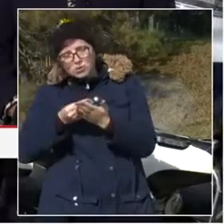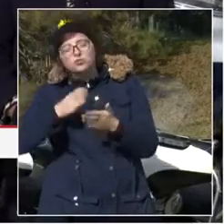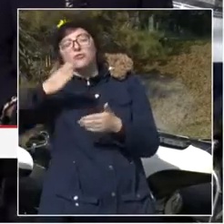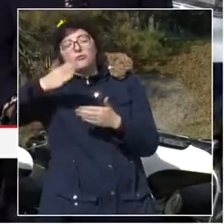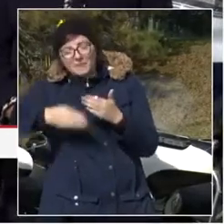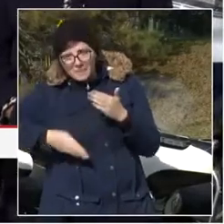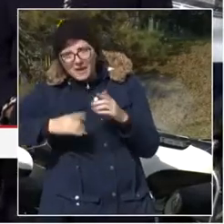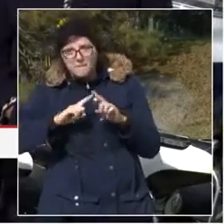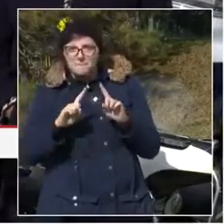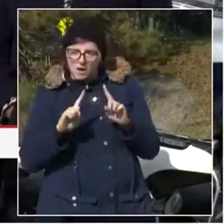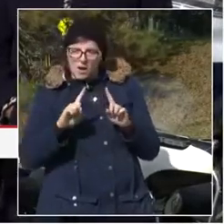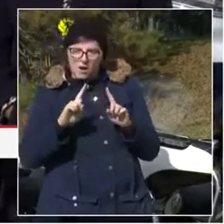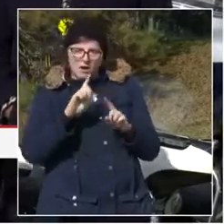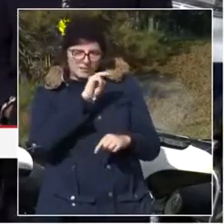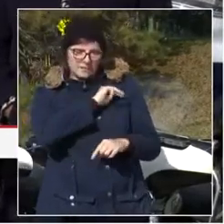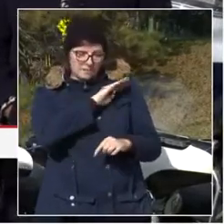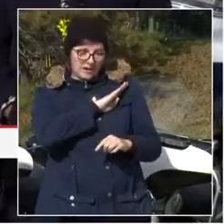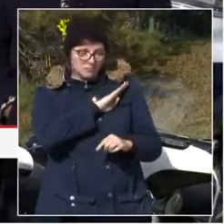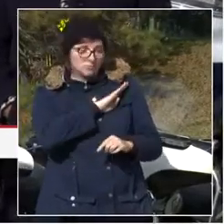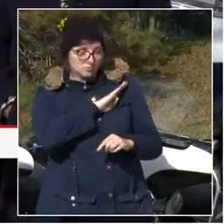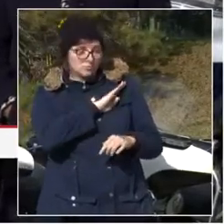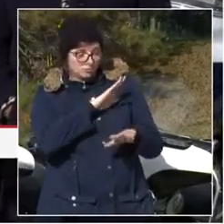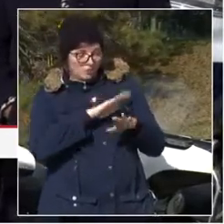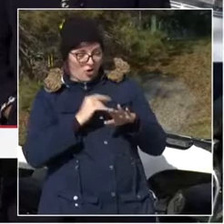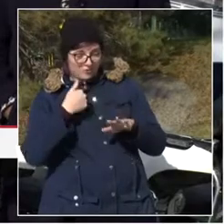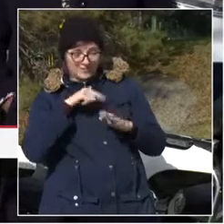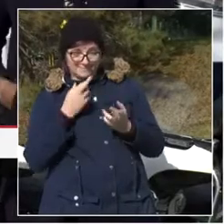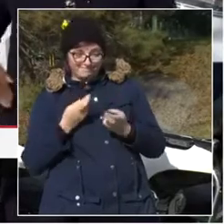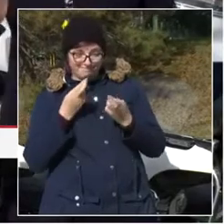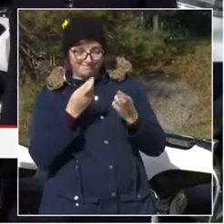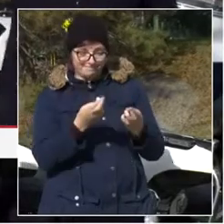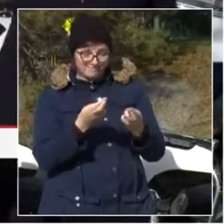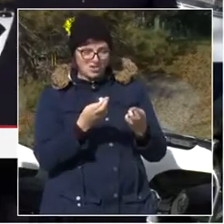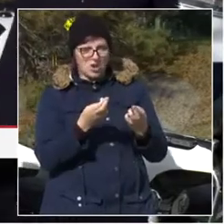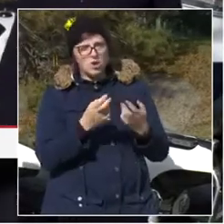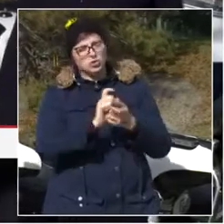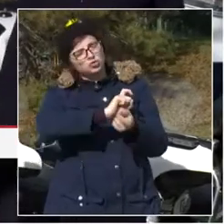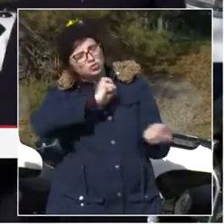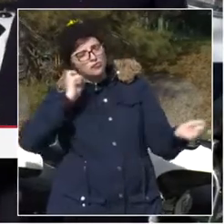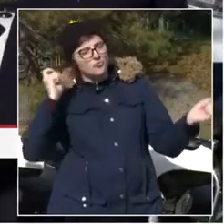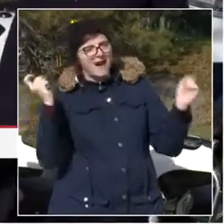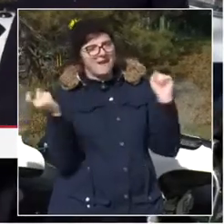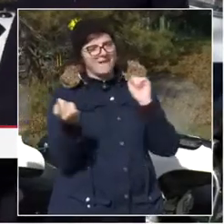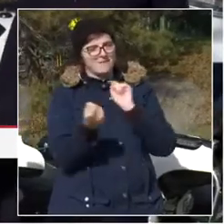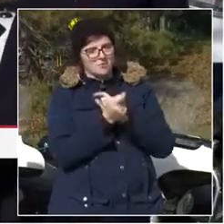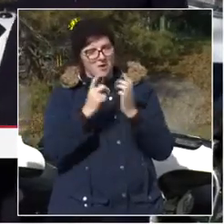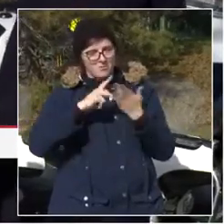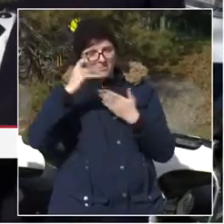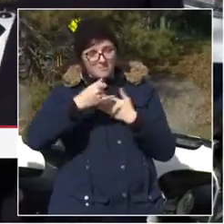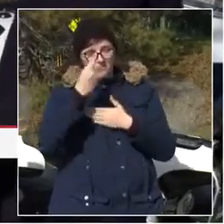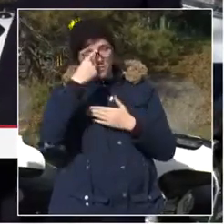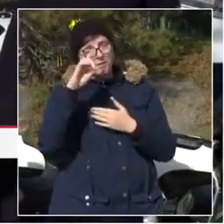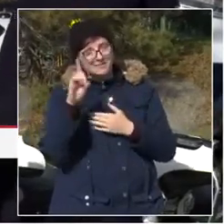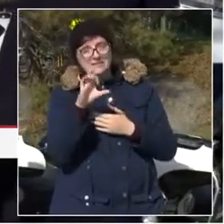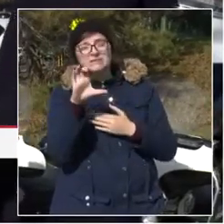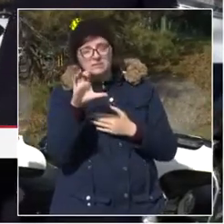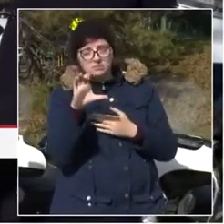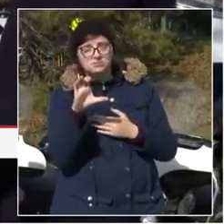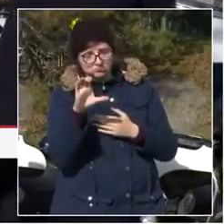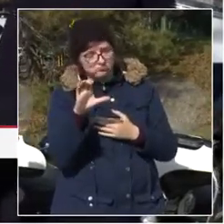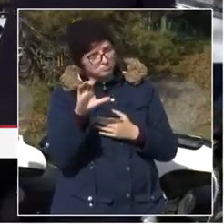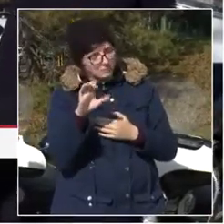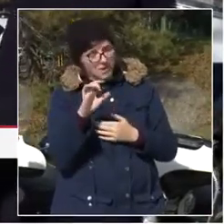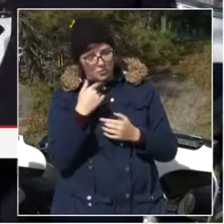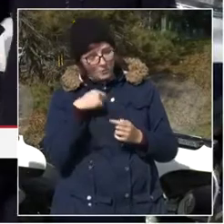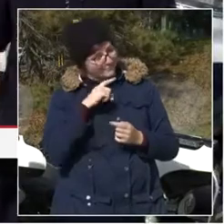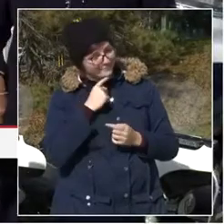But we took the mayor's charge very seriously about recommending transformational projects for the district. And in order